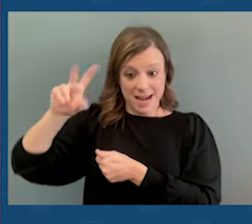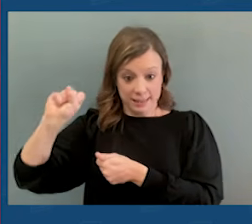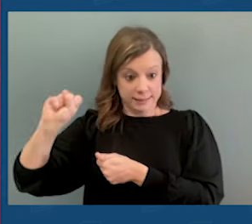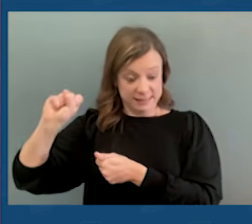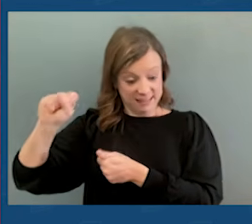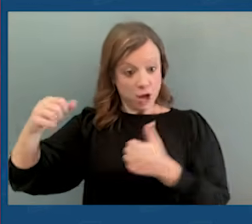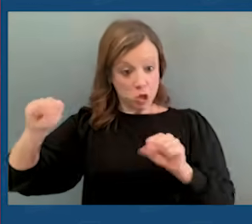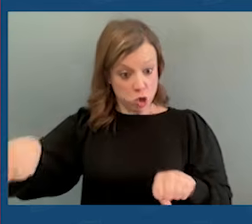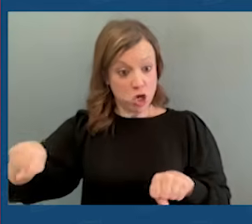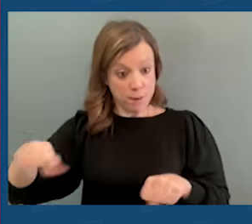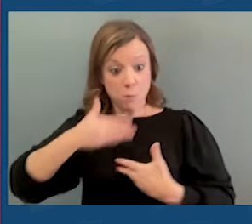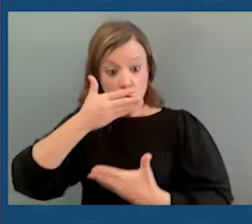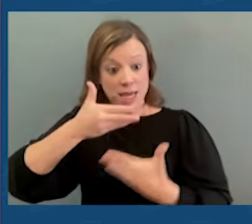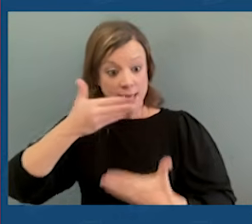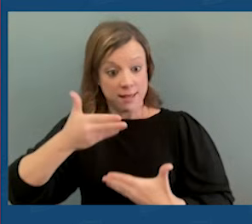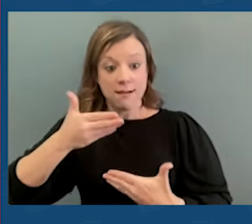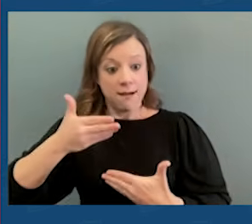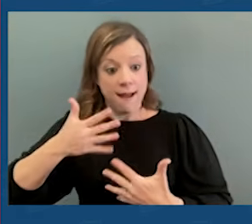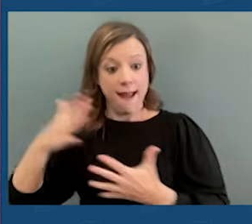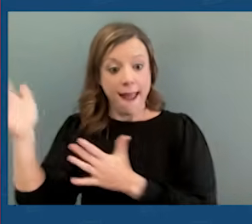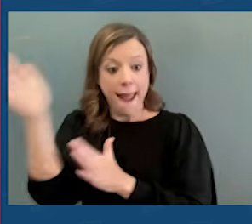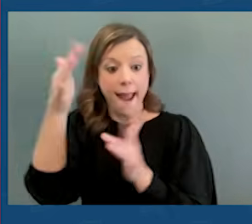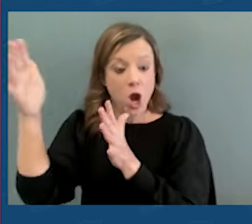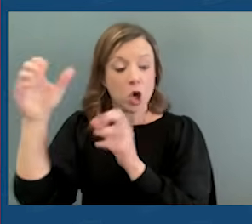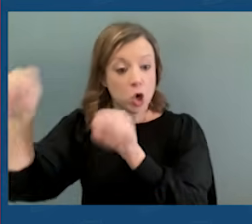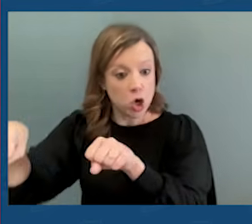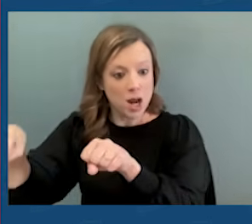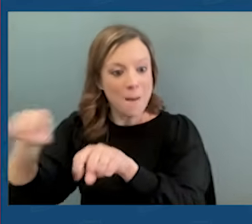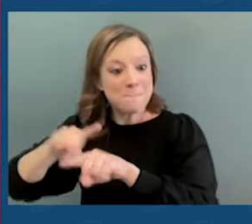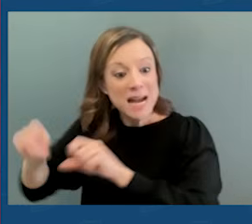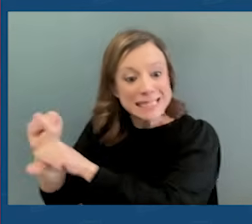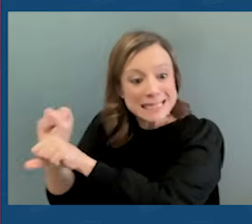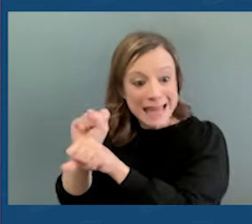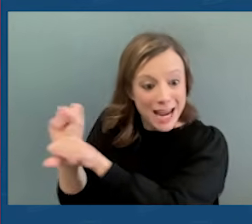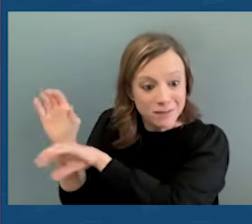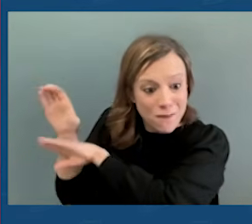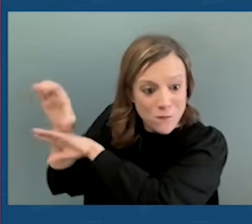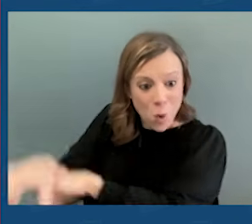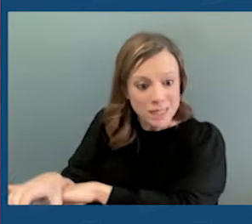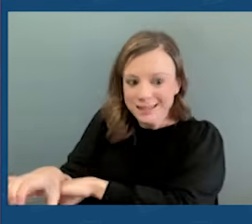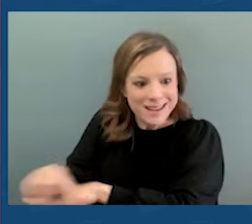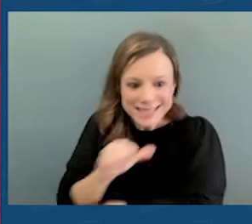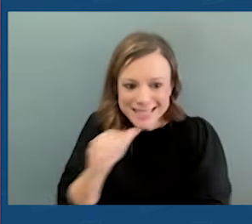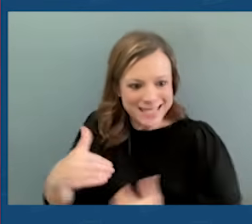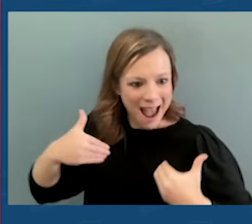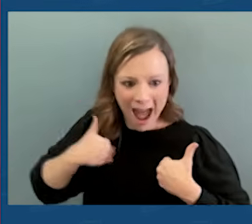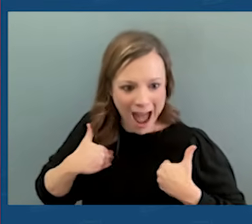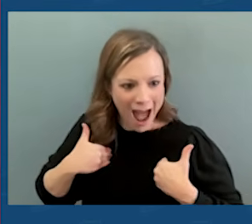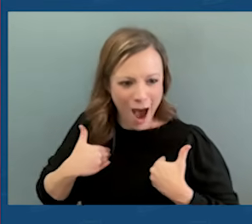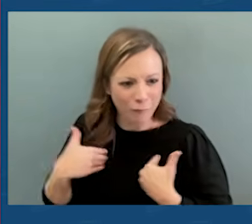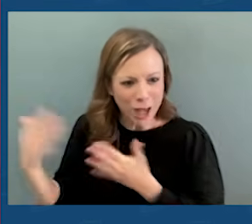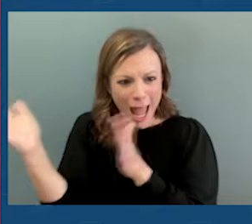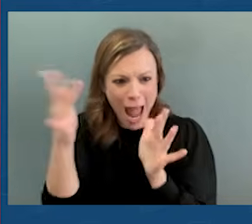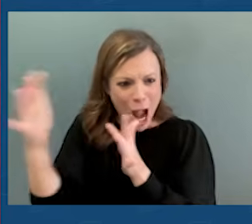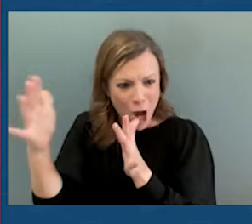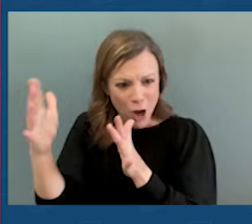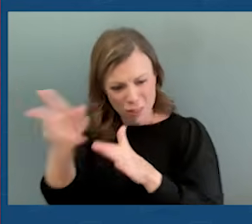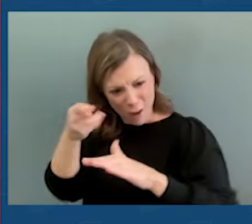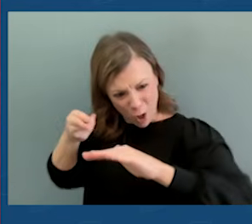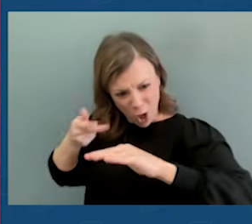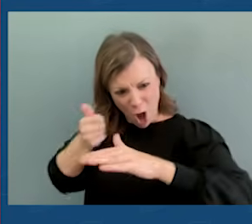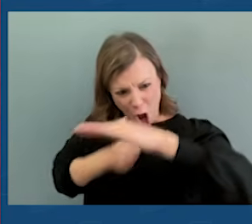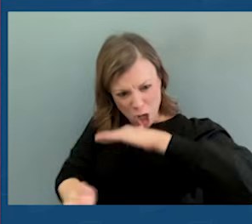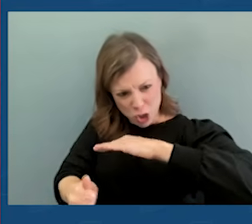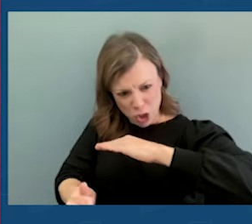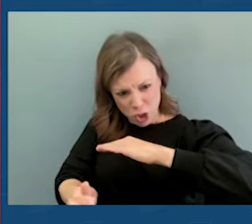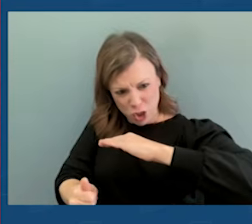air. The slaves were forced to come, chained in the belly of the ships,